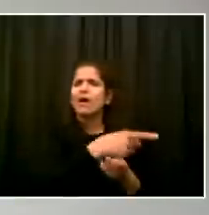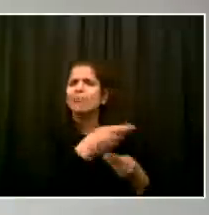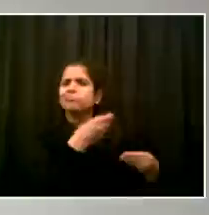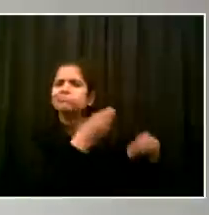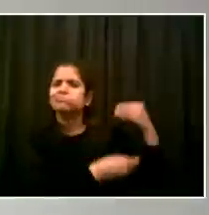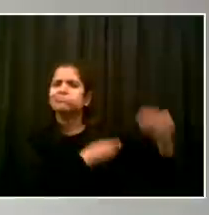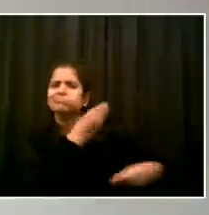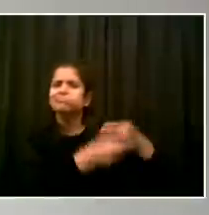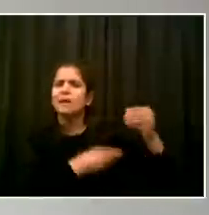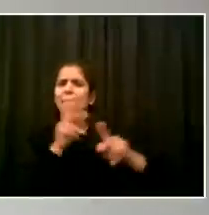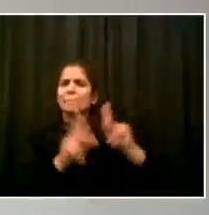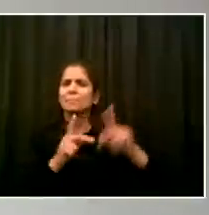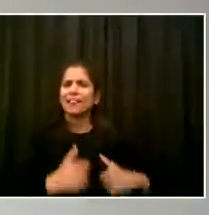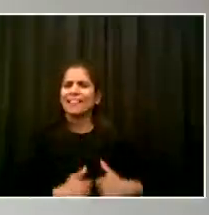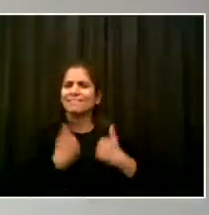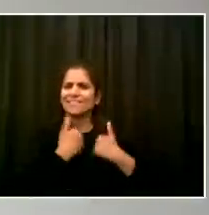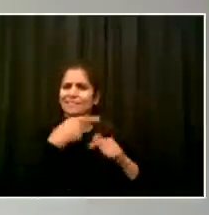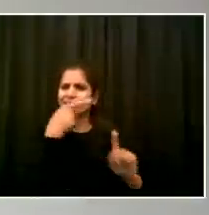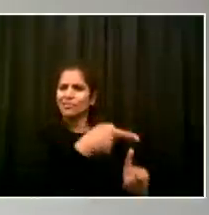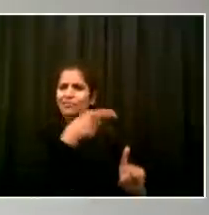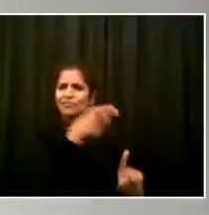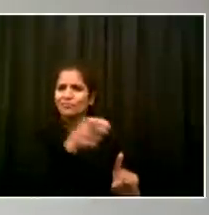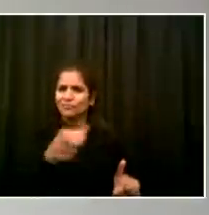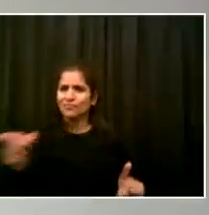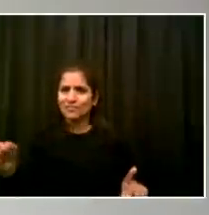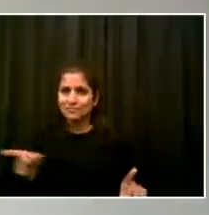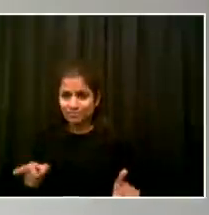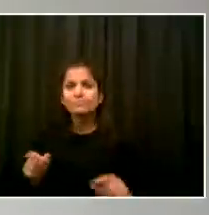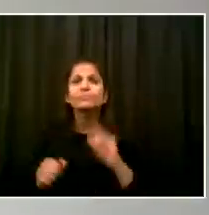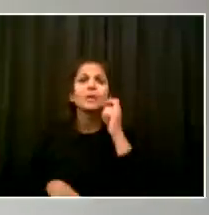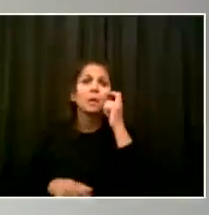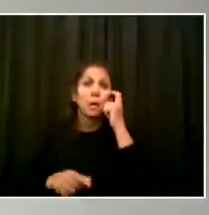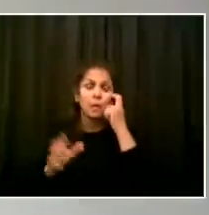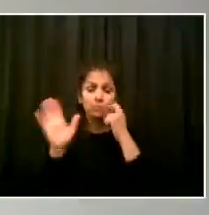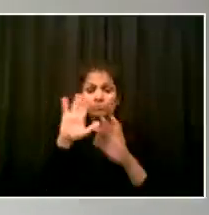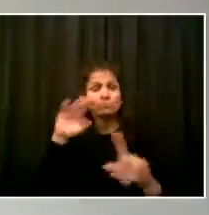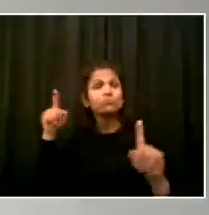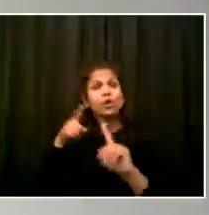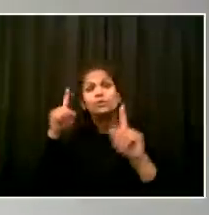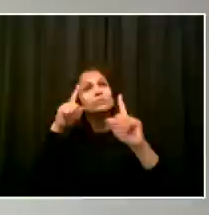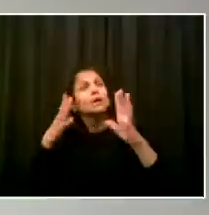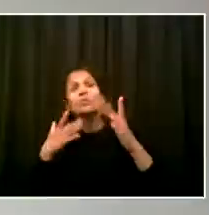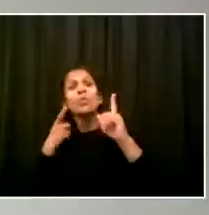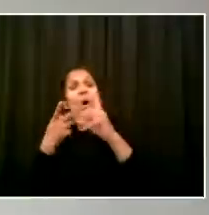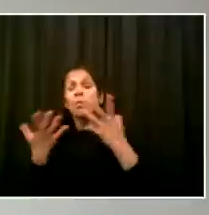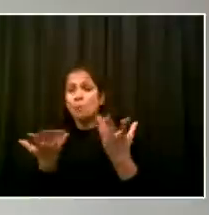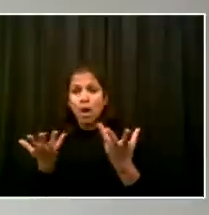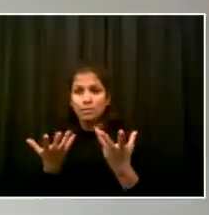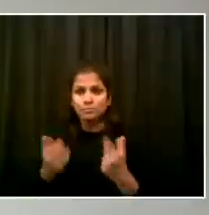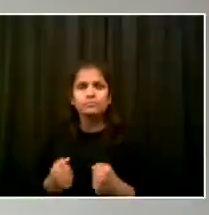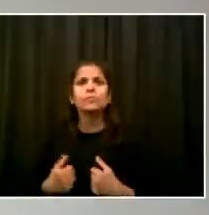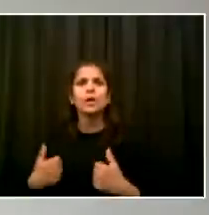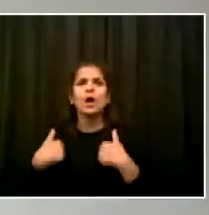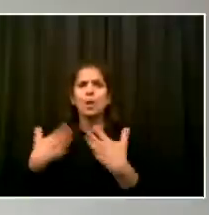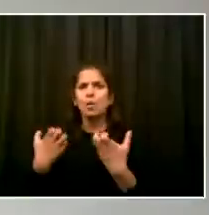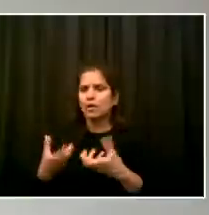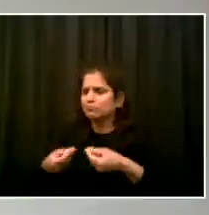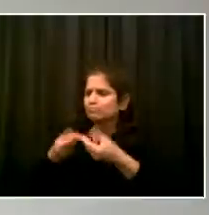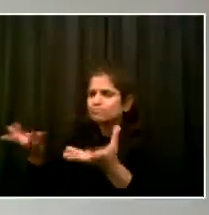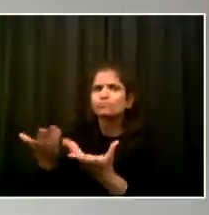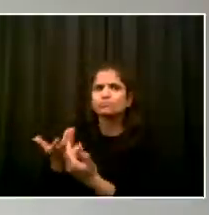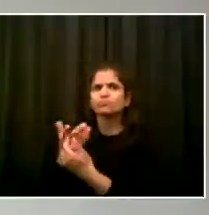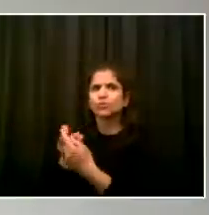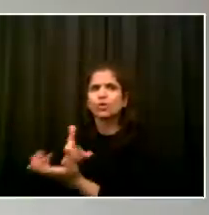core, this is really about empowering the community to be the ones at the forefront to create the change that they want to see in their